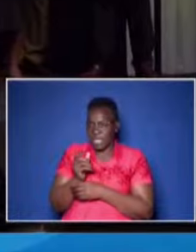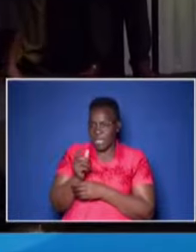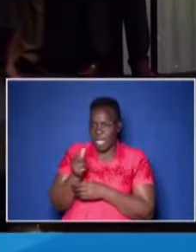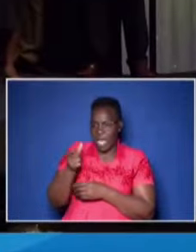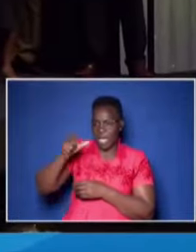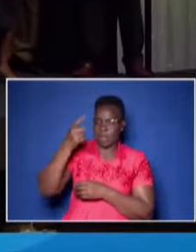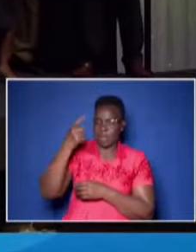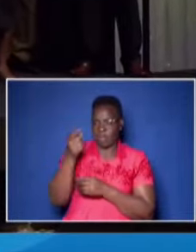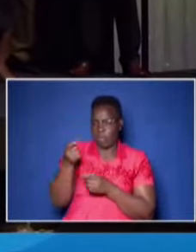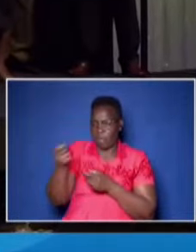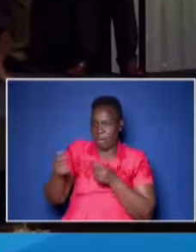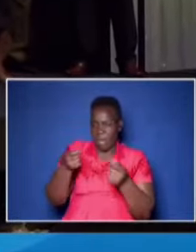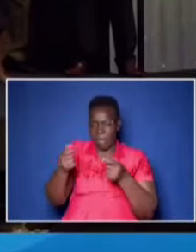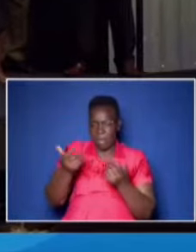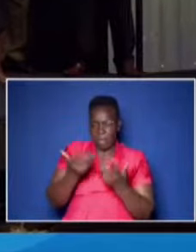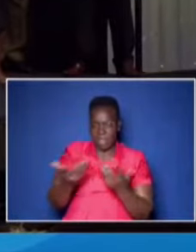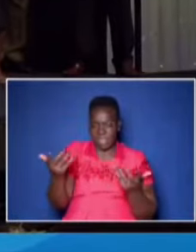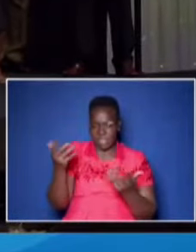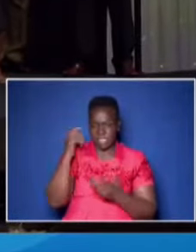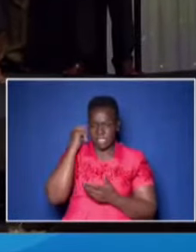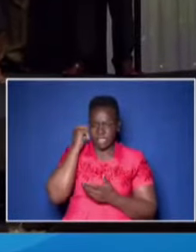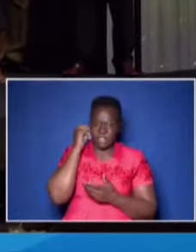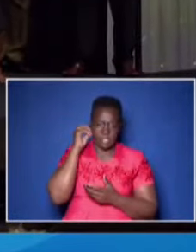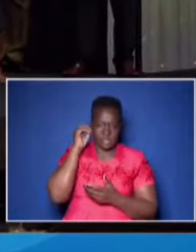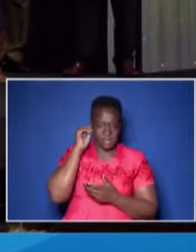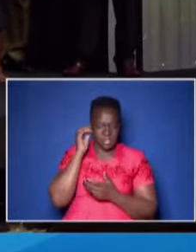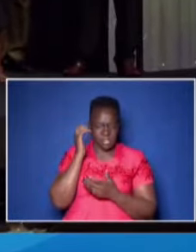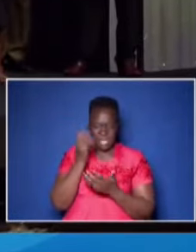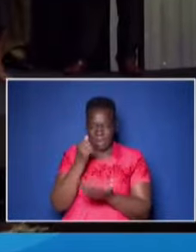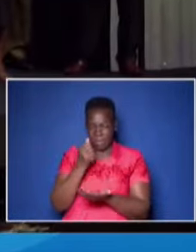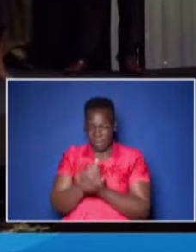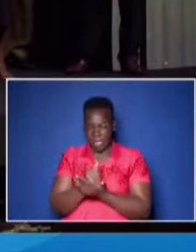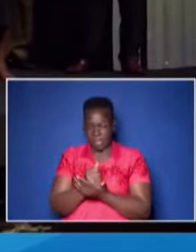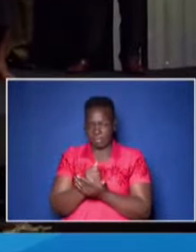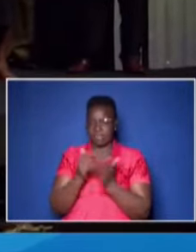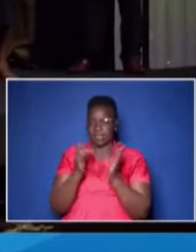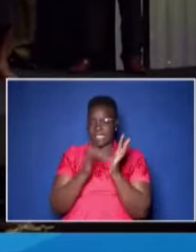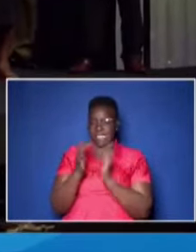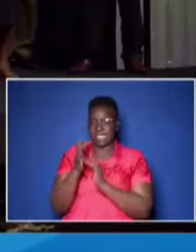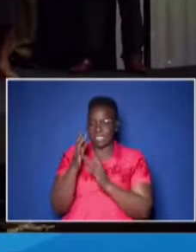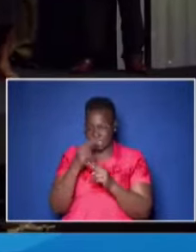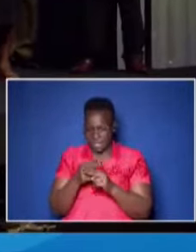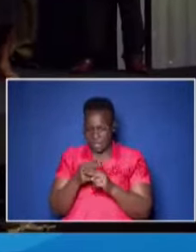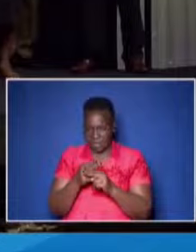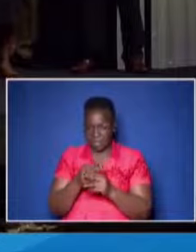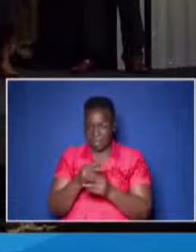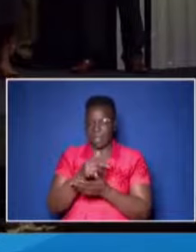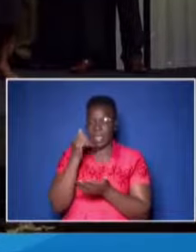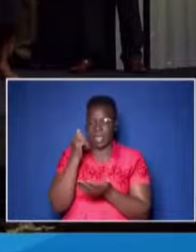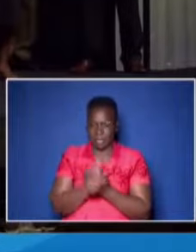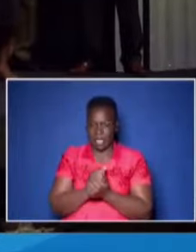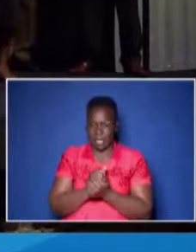for shopping foring amen Amen in Jesus name in Jesus name